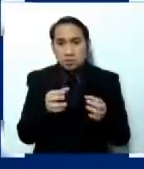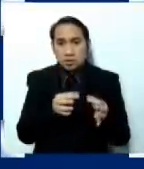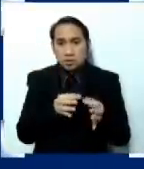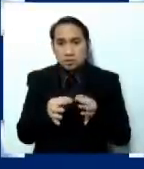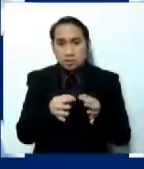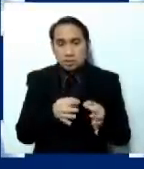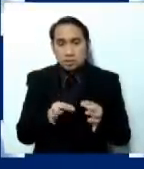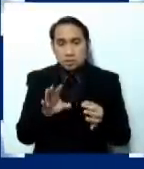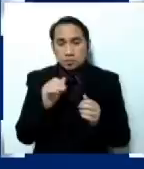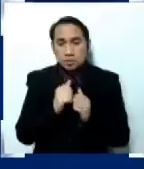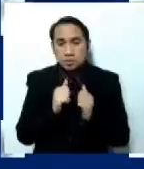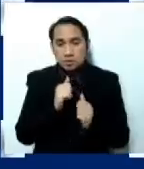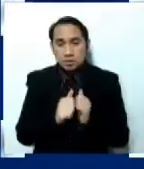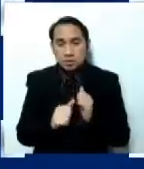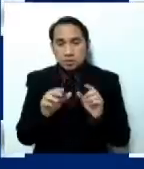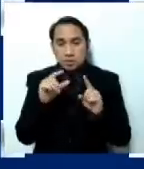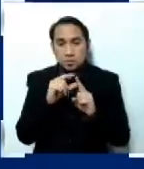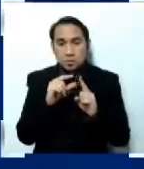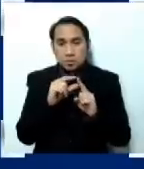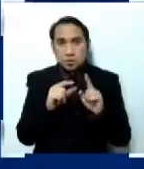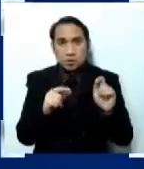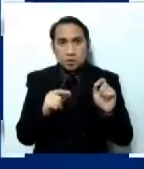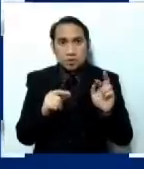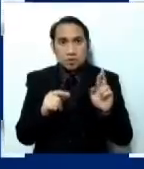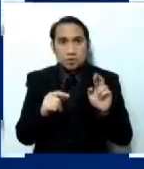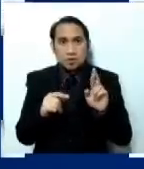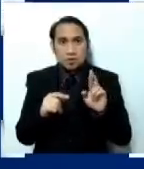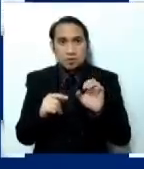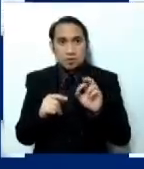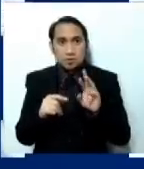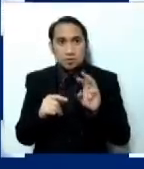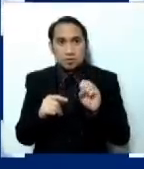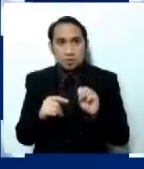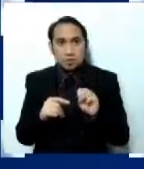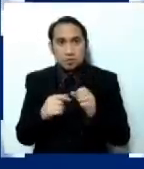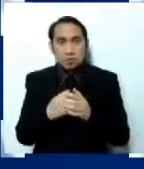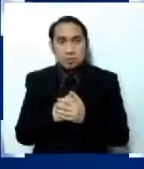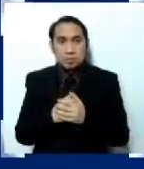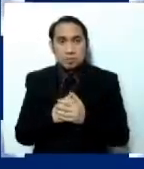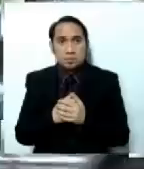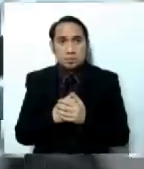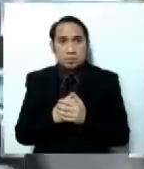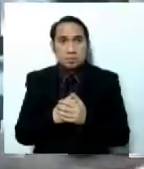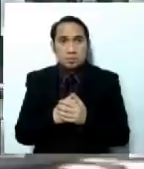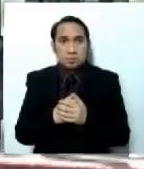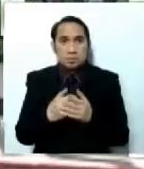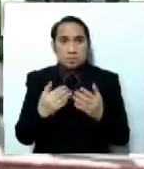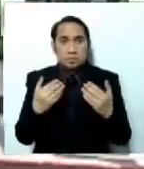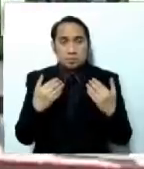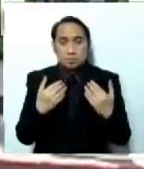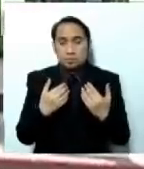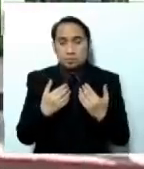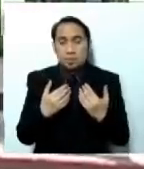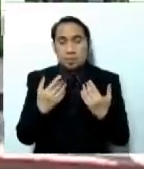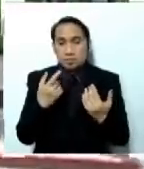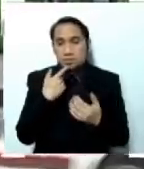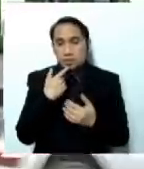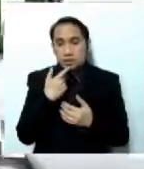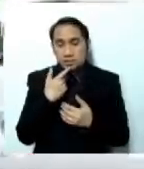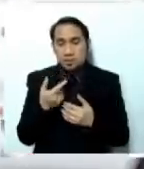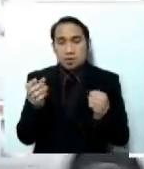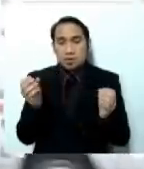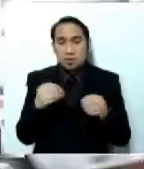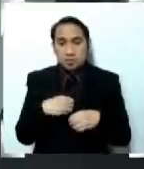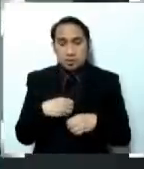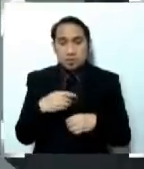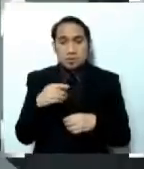vague. It is ambiguous. It is susceptible to two interpretations. Sabi ng Office of the Solicitor